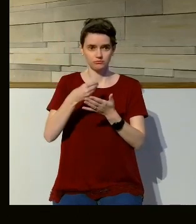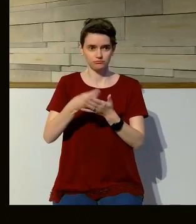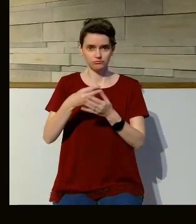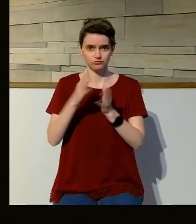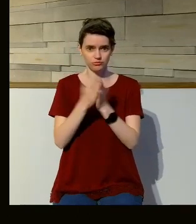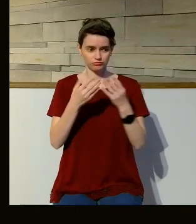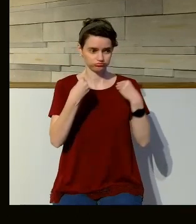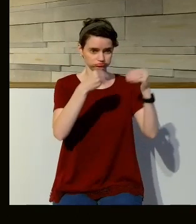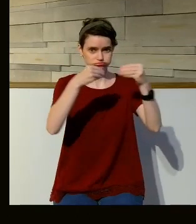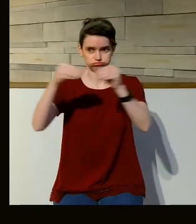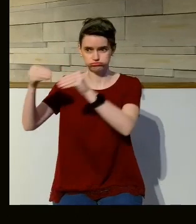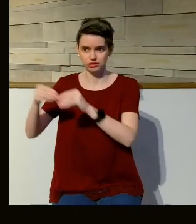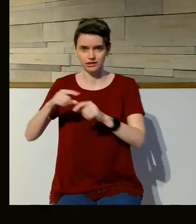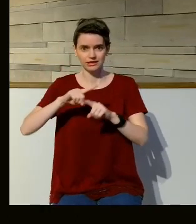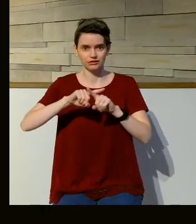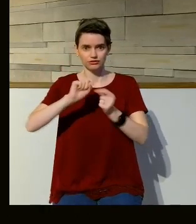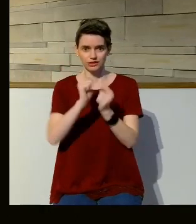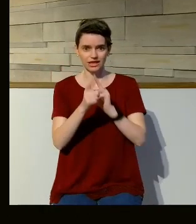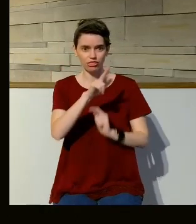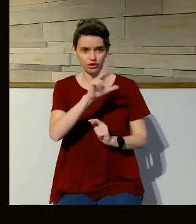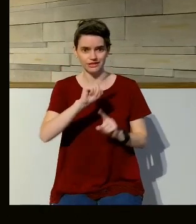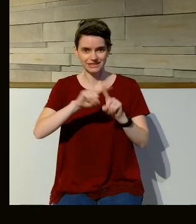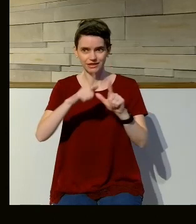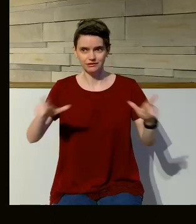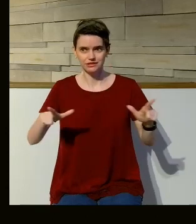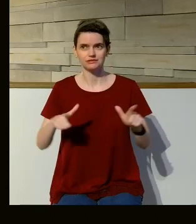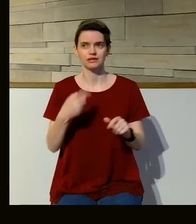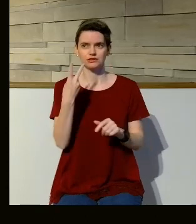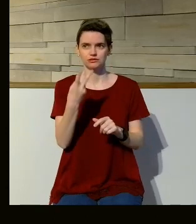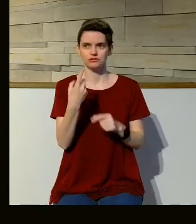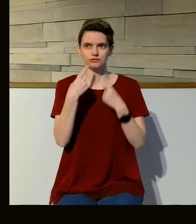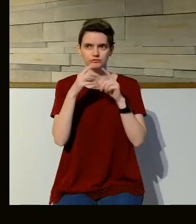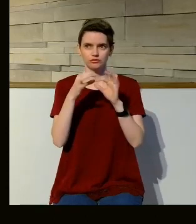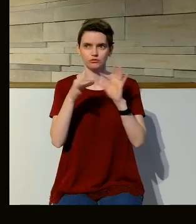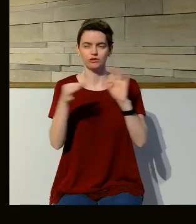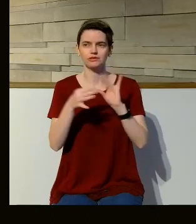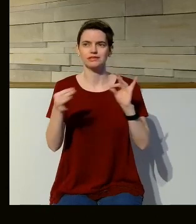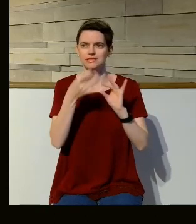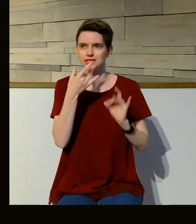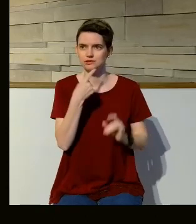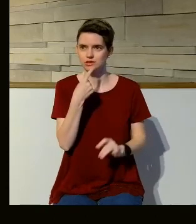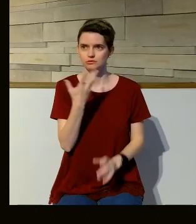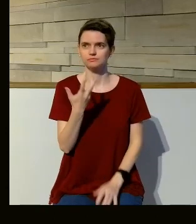world, translated in over 30 different languages, here's a famous quote from his book. In it, he says the following.